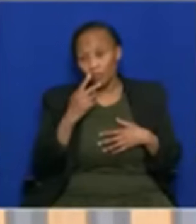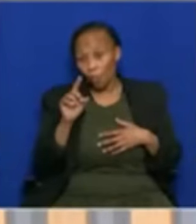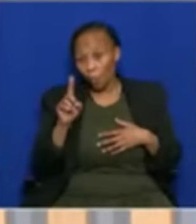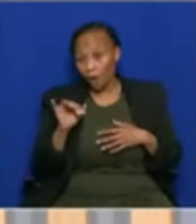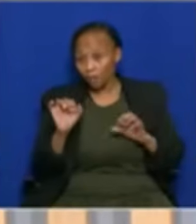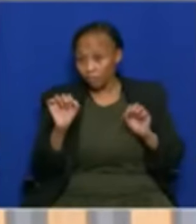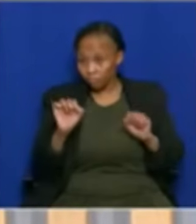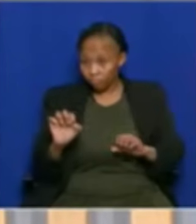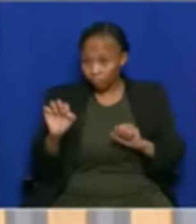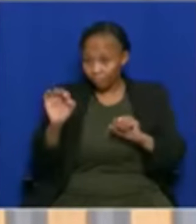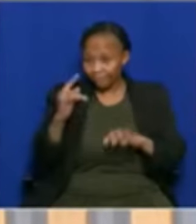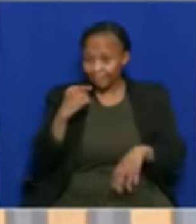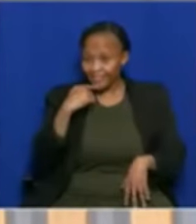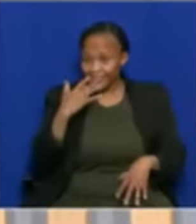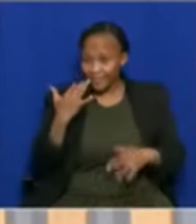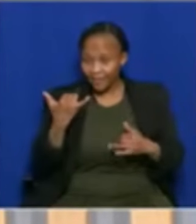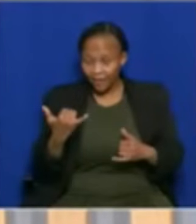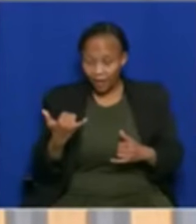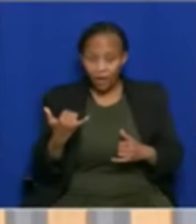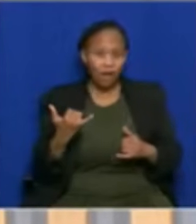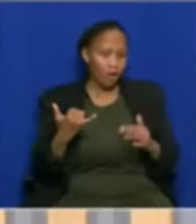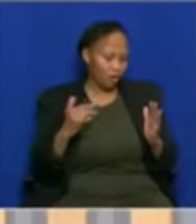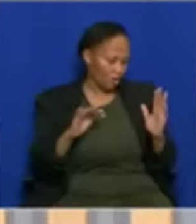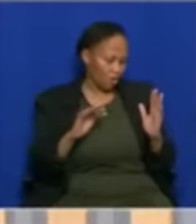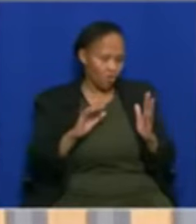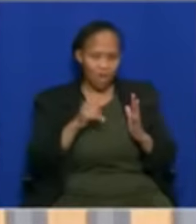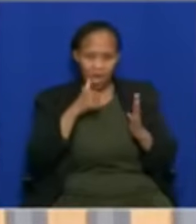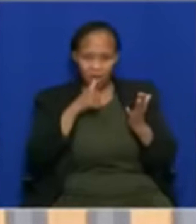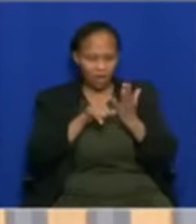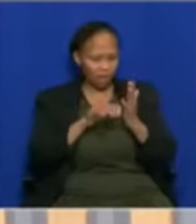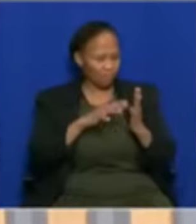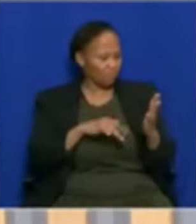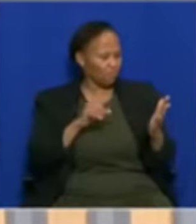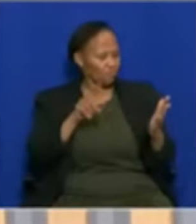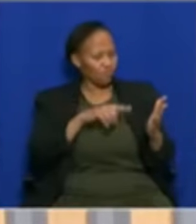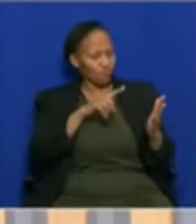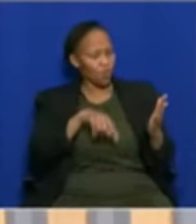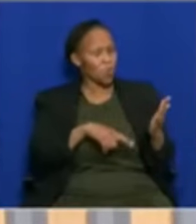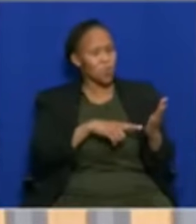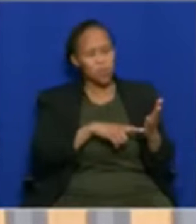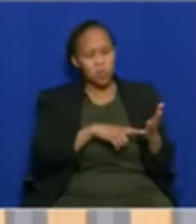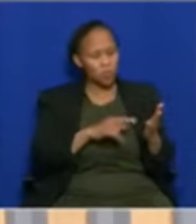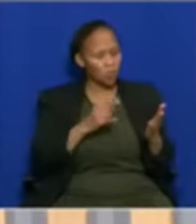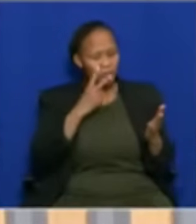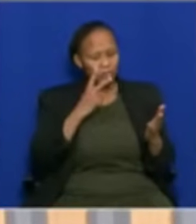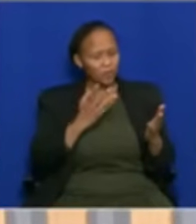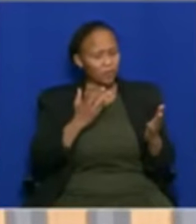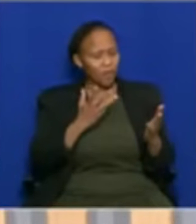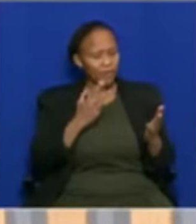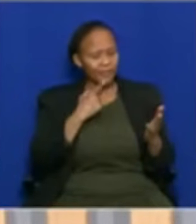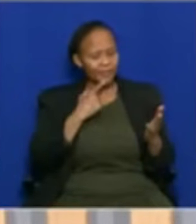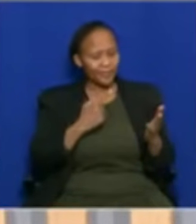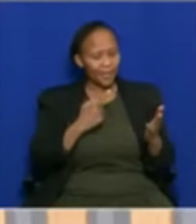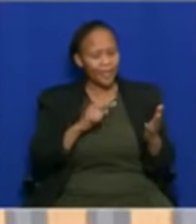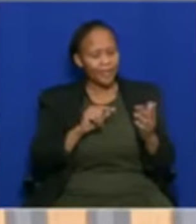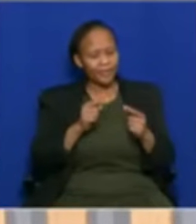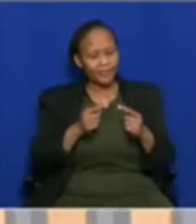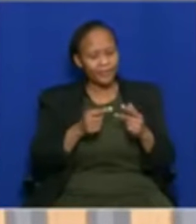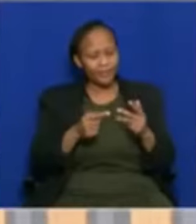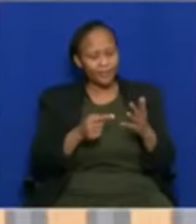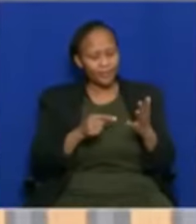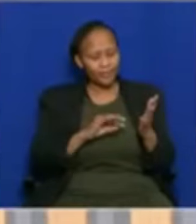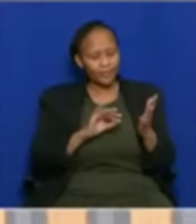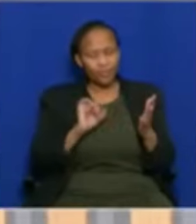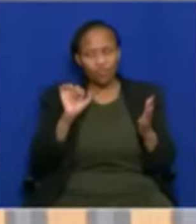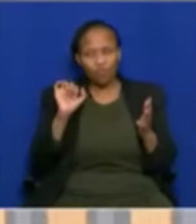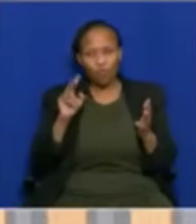is wrong with this letter in that it doesn't contain General Khan's details? Where do I find that? Commissioner, I'm not